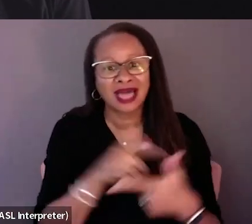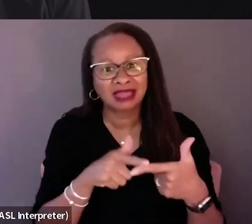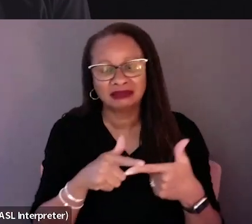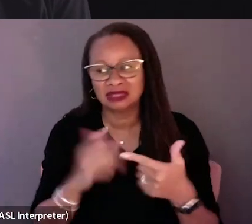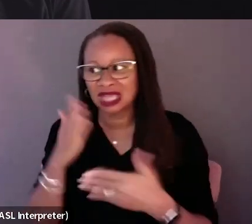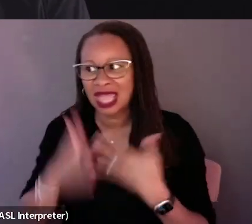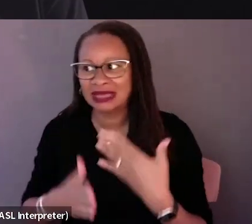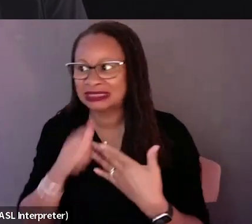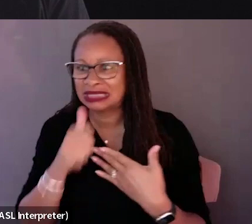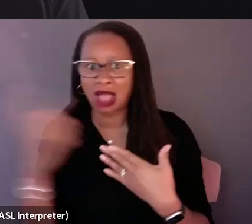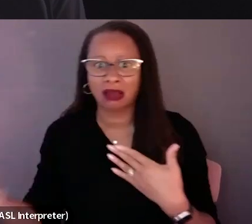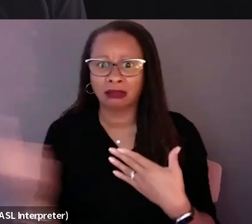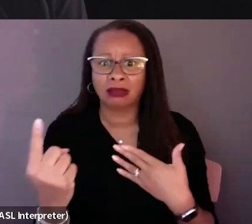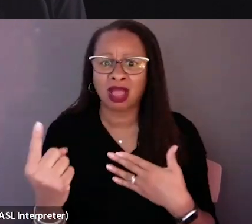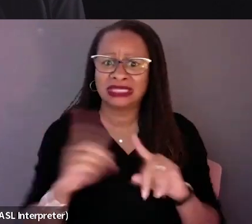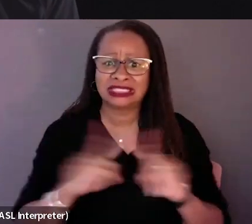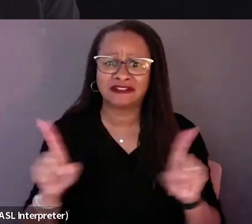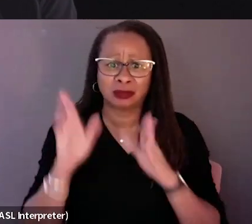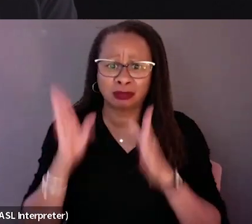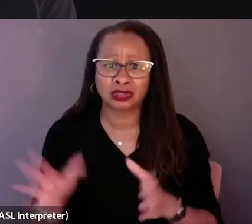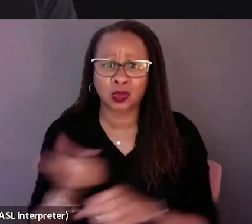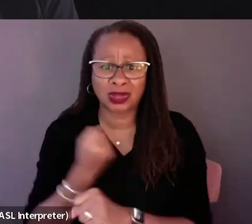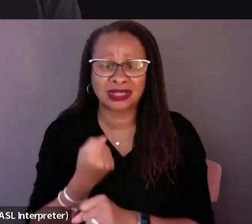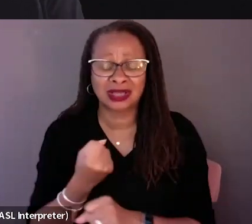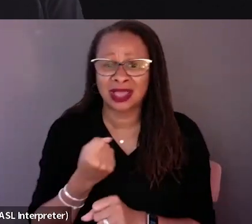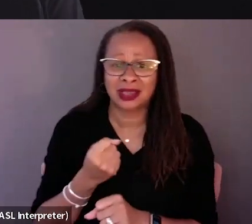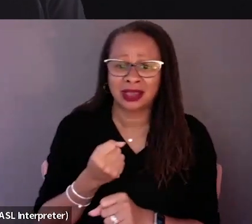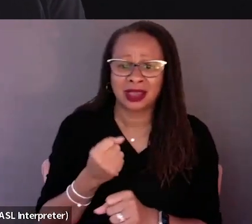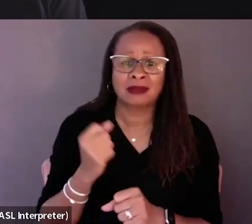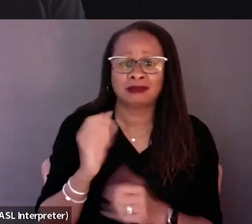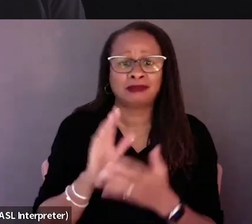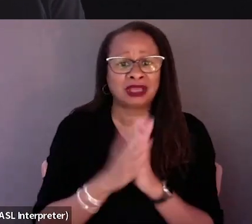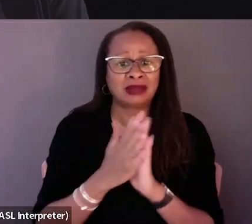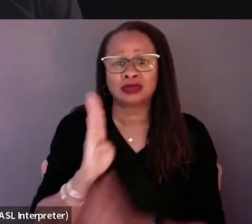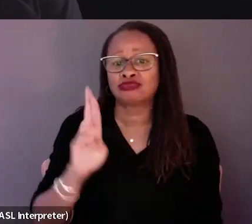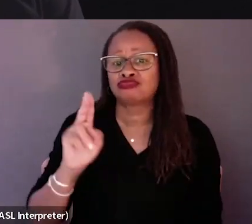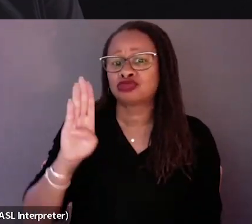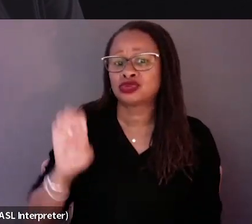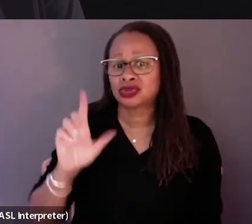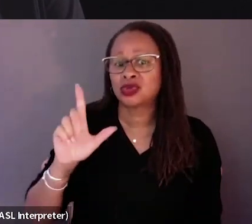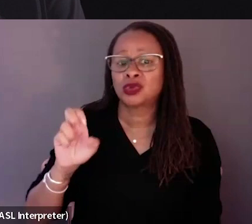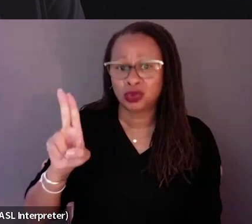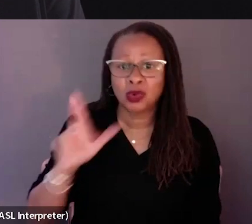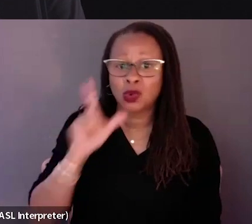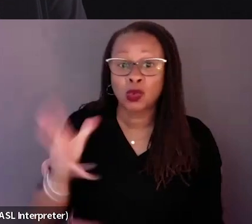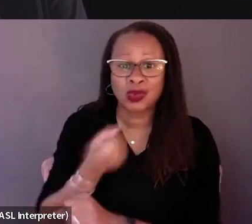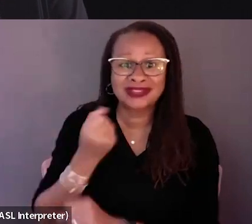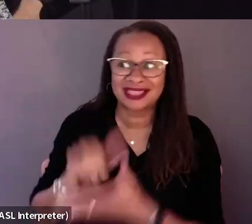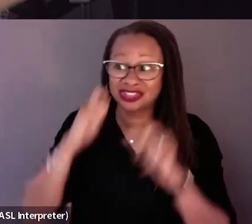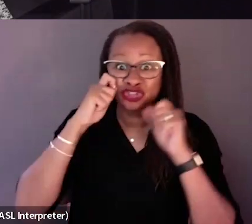doesn't, it doesn't happen. It turns out to be Bruce Liu who wins. It's kind of